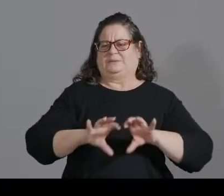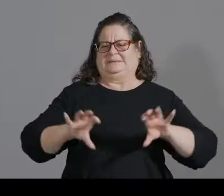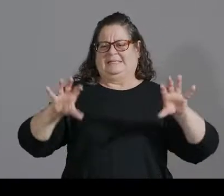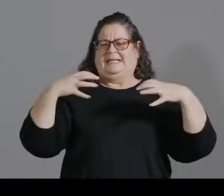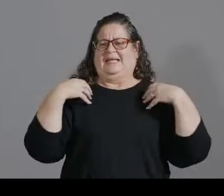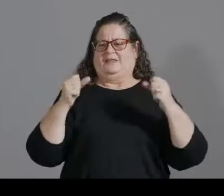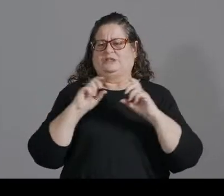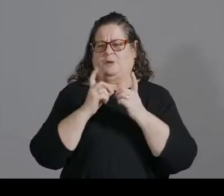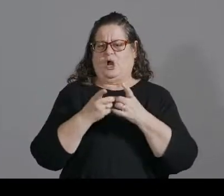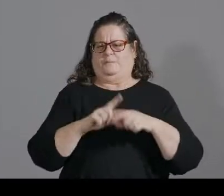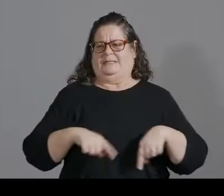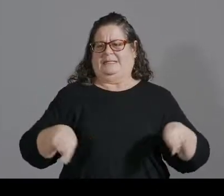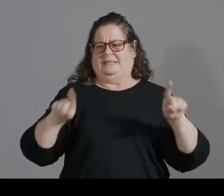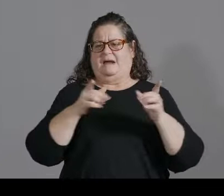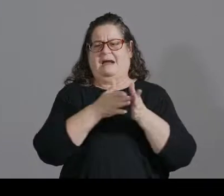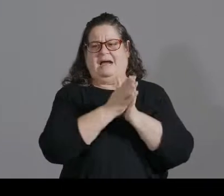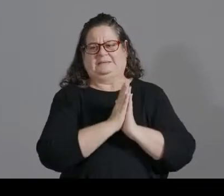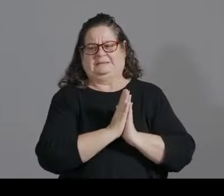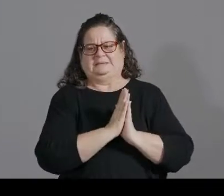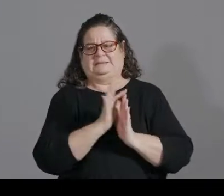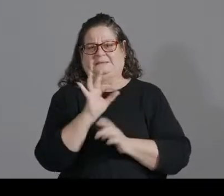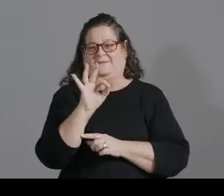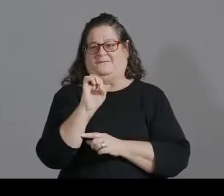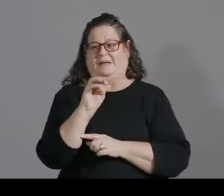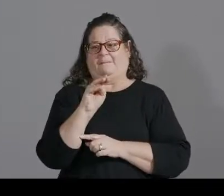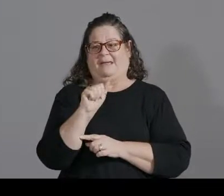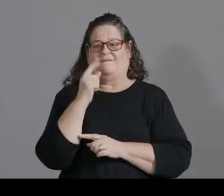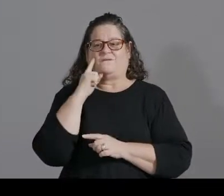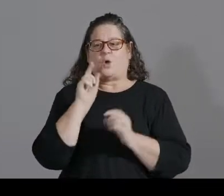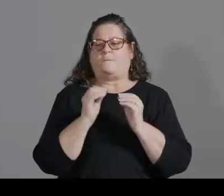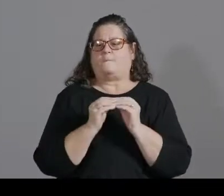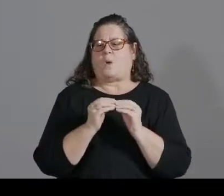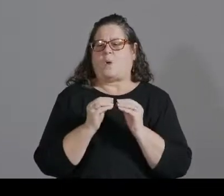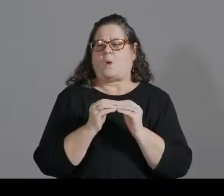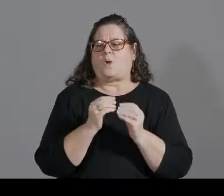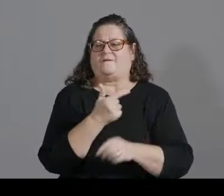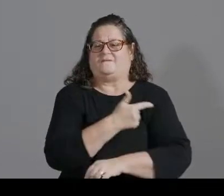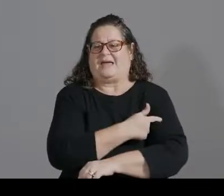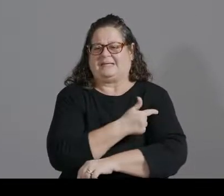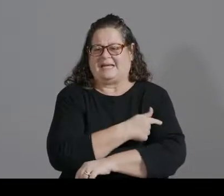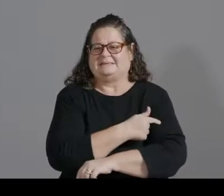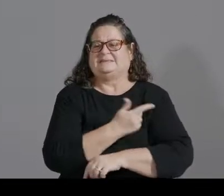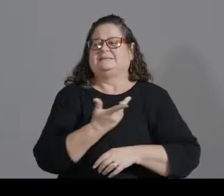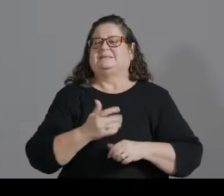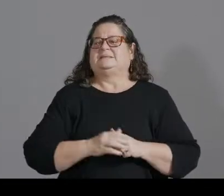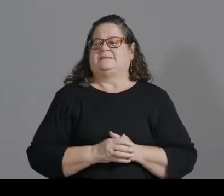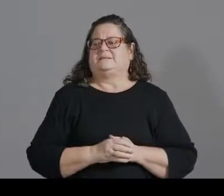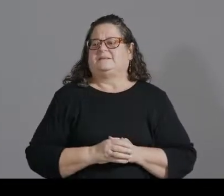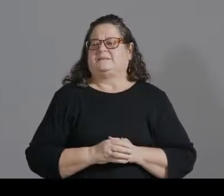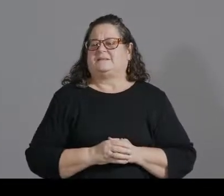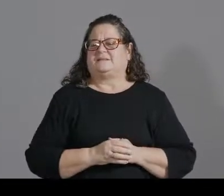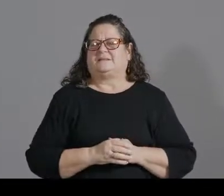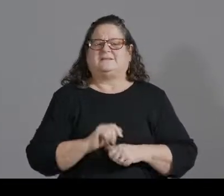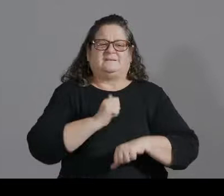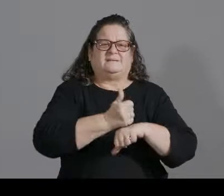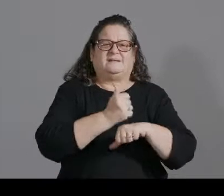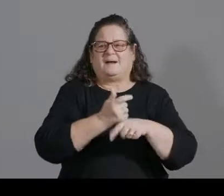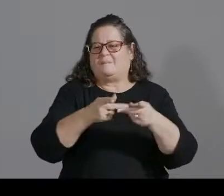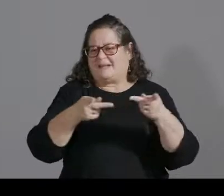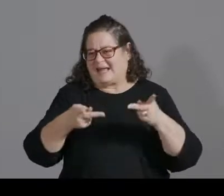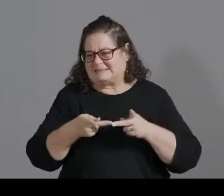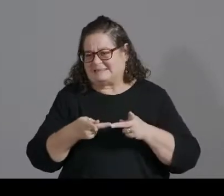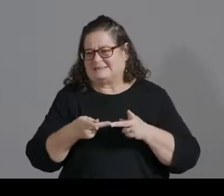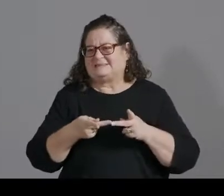to increase vaccination site throughput. And Governor Ducey's Executive Order